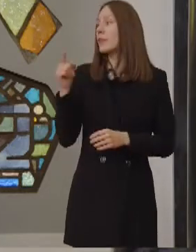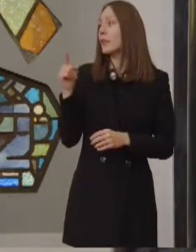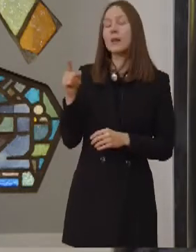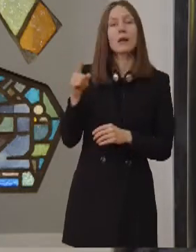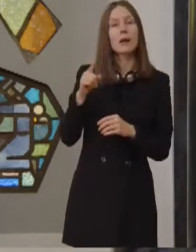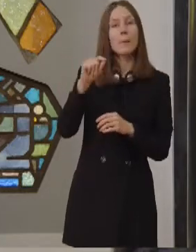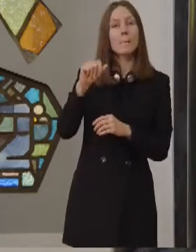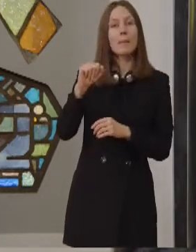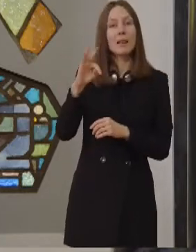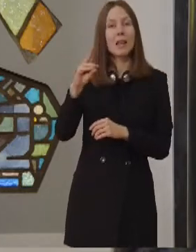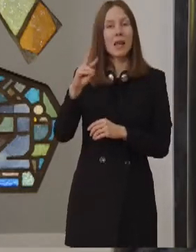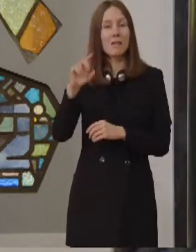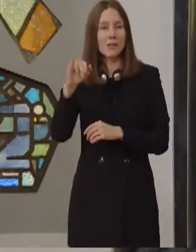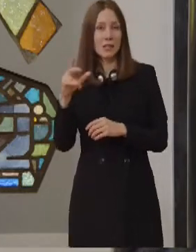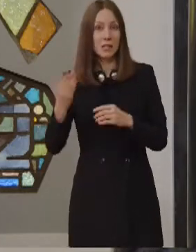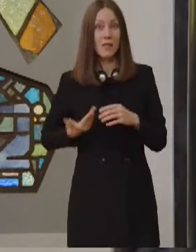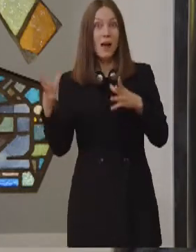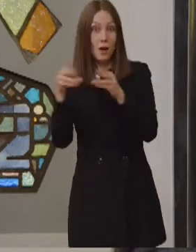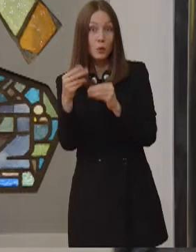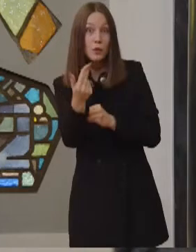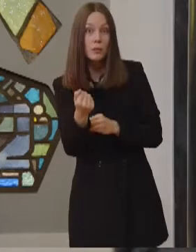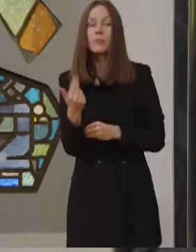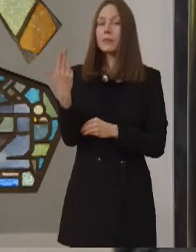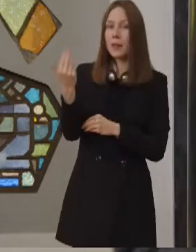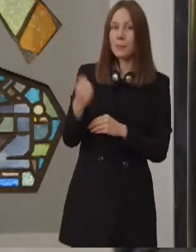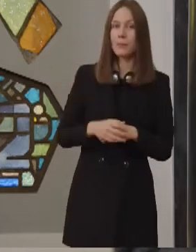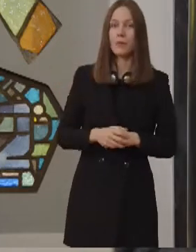With the stepfather, yes?